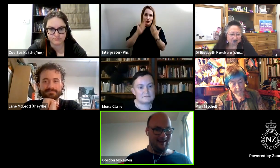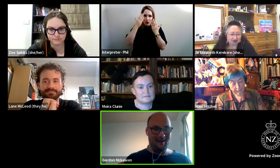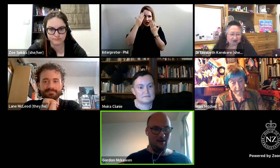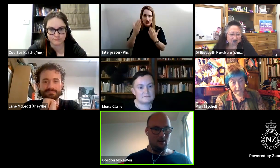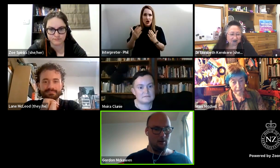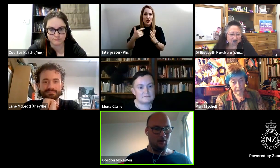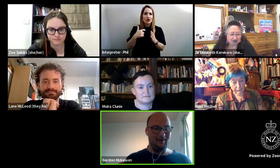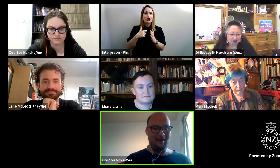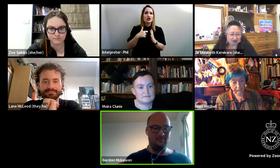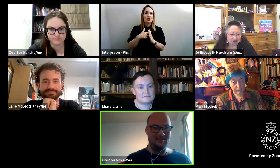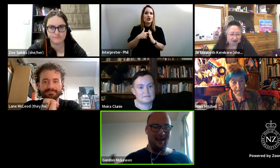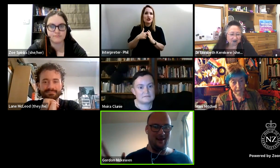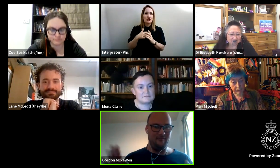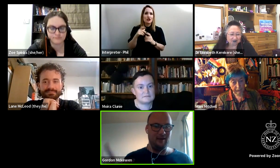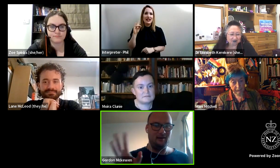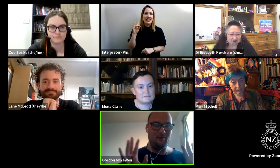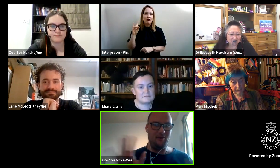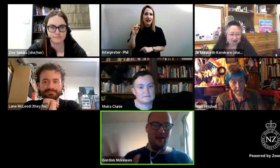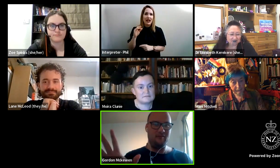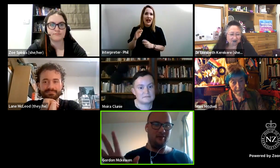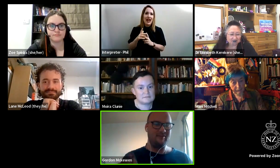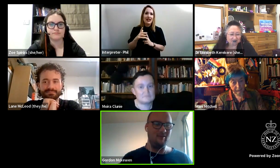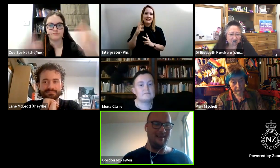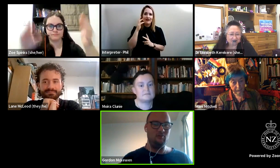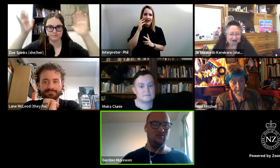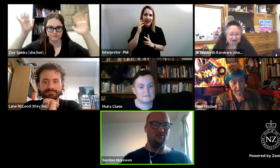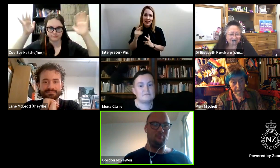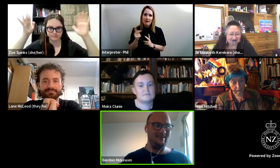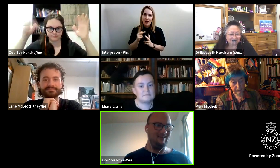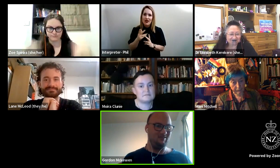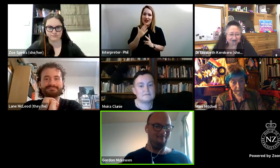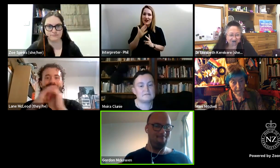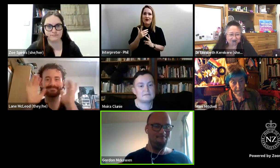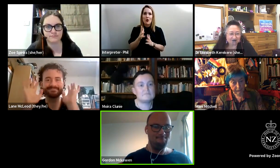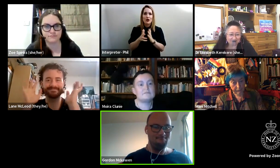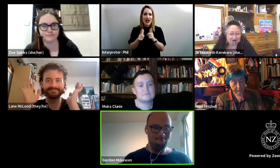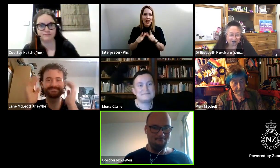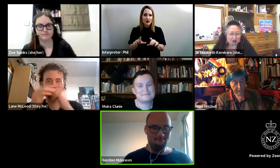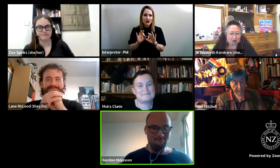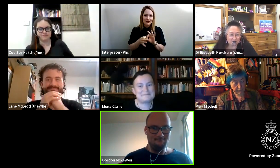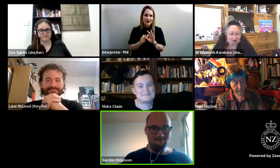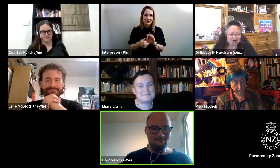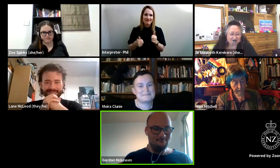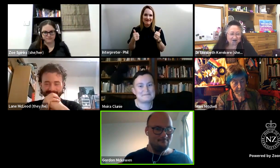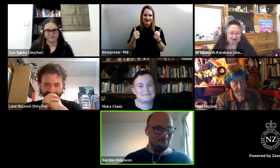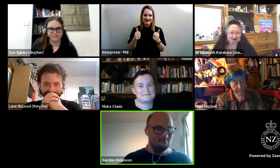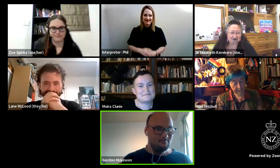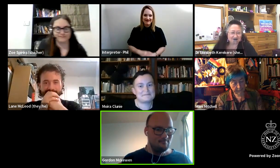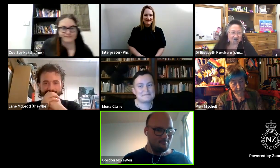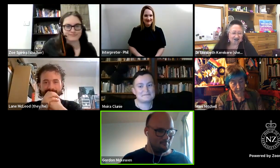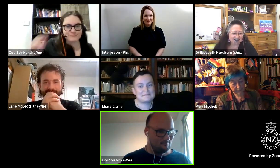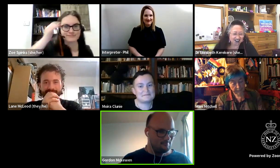Kerry Lockerlampton and Phil. Thank you for the sign language interpretation.